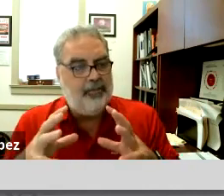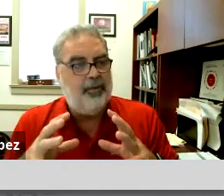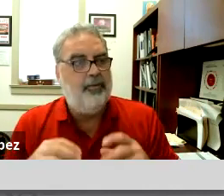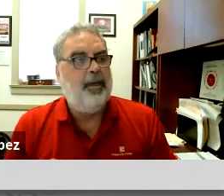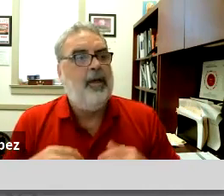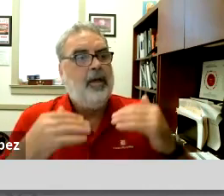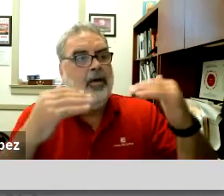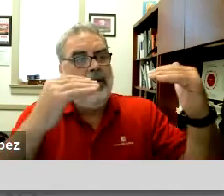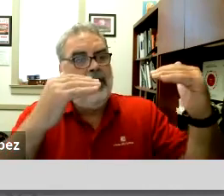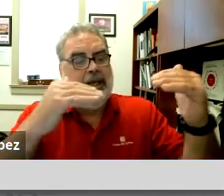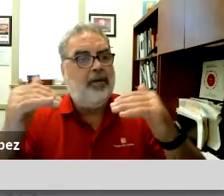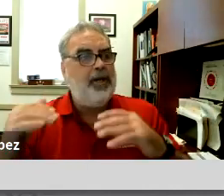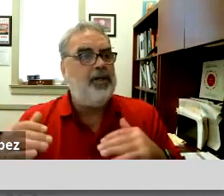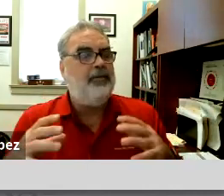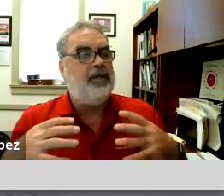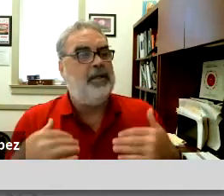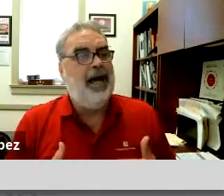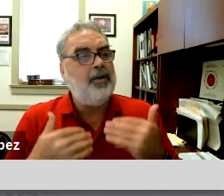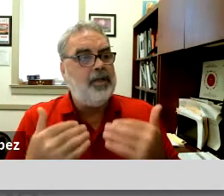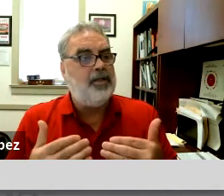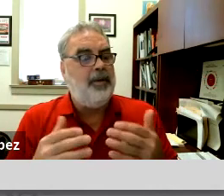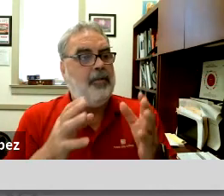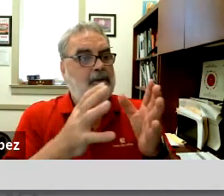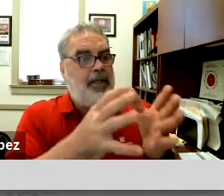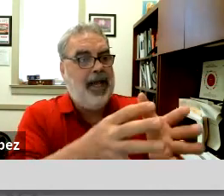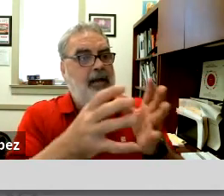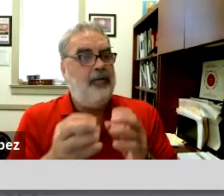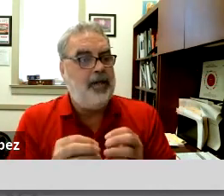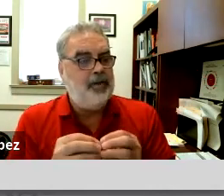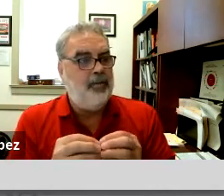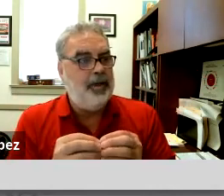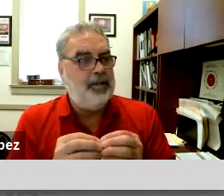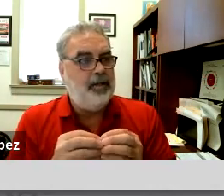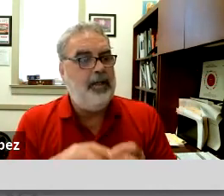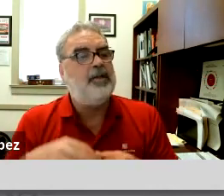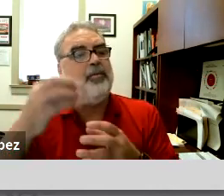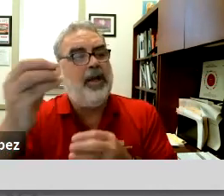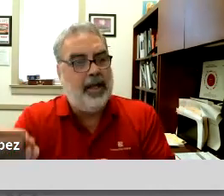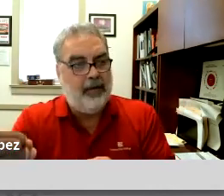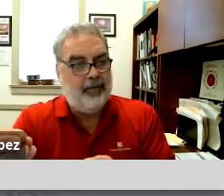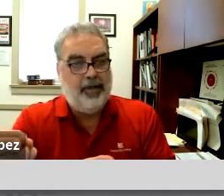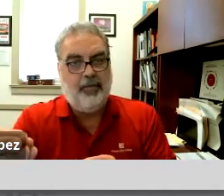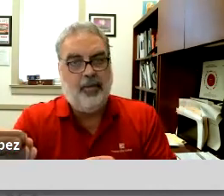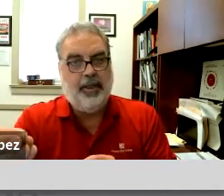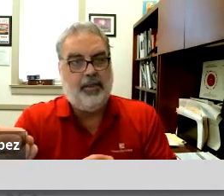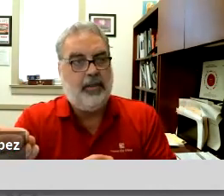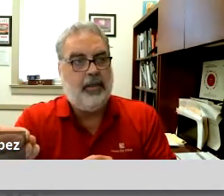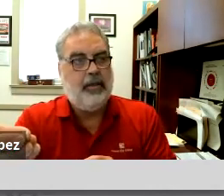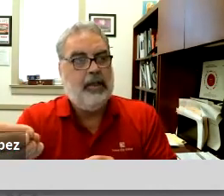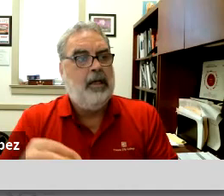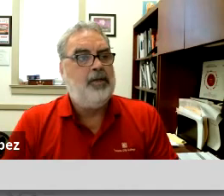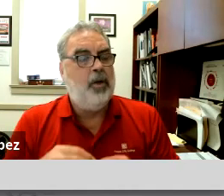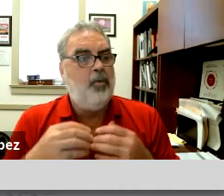continuous improvement, the integration of this allows us to be able to get information more easily, display that information more